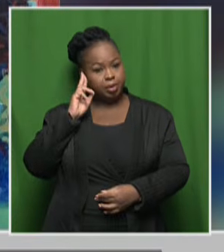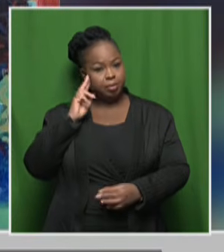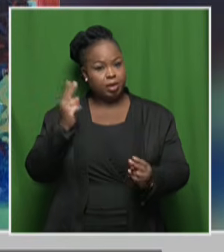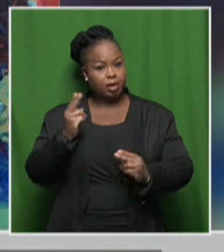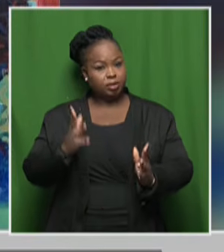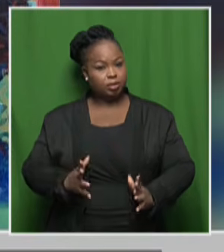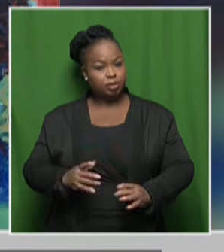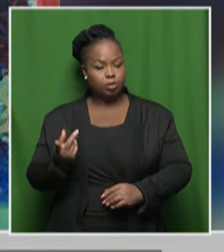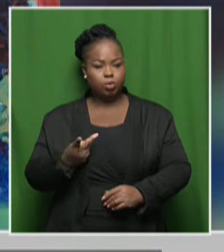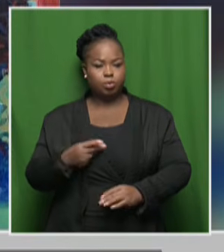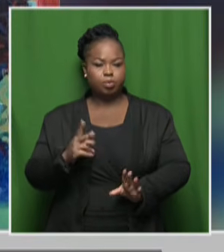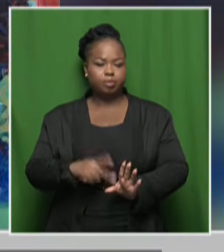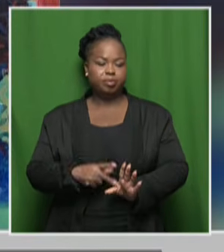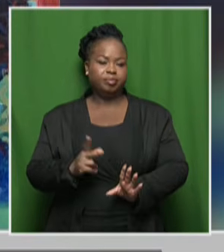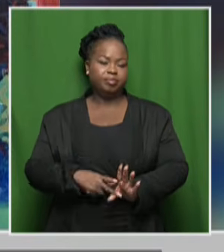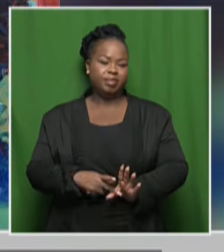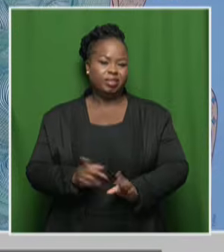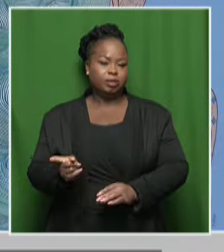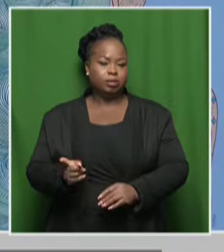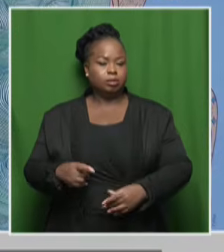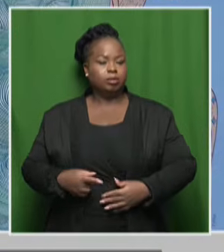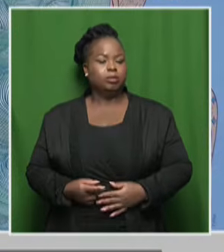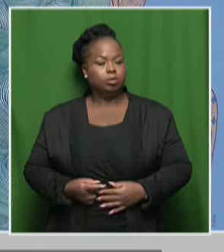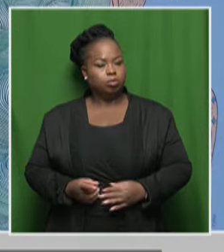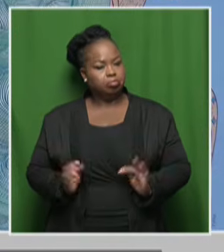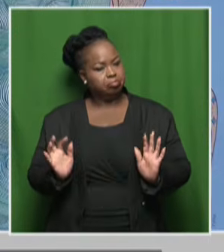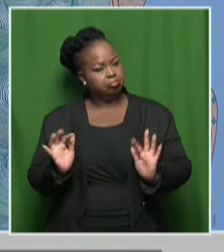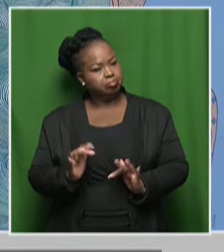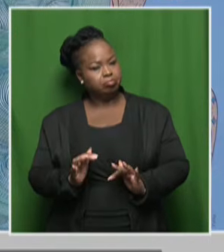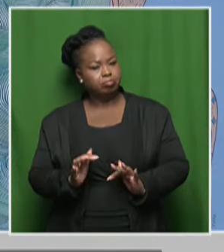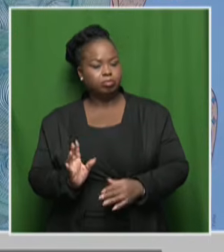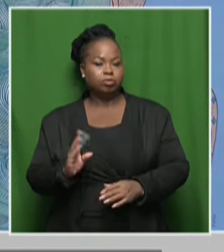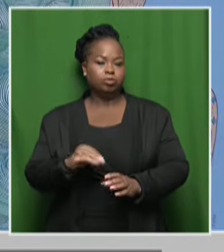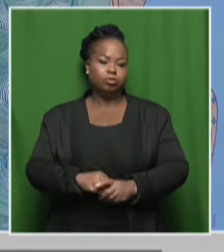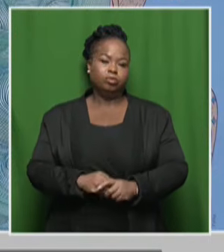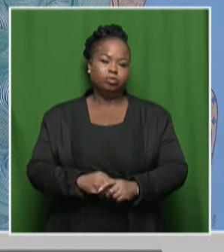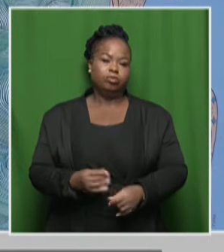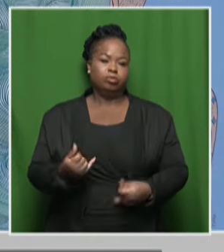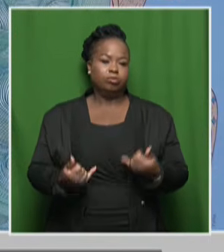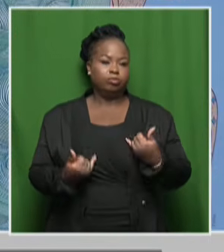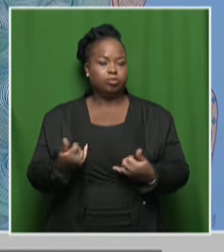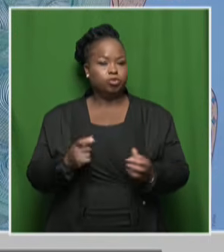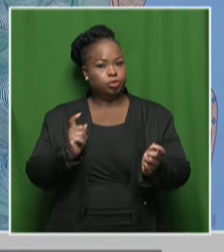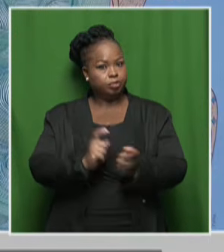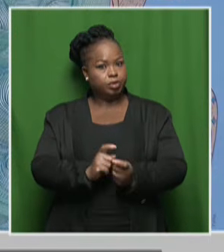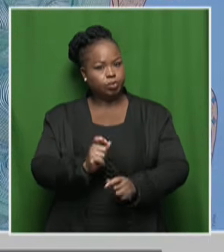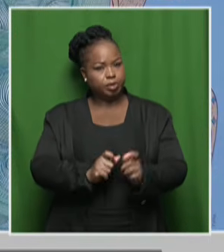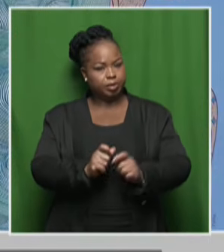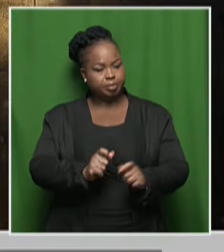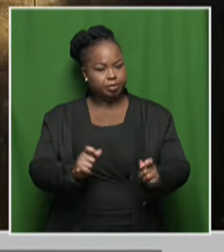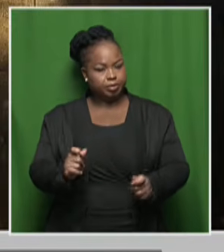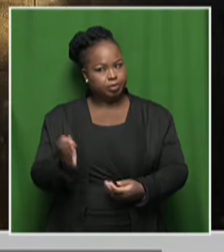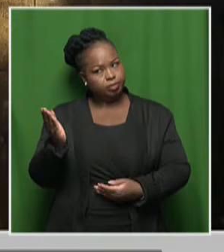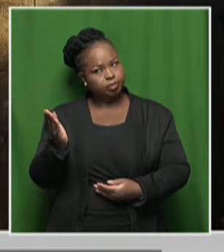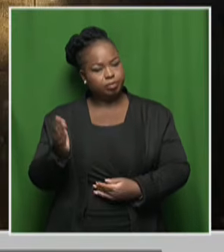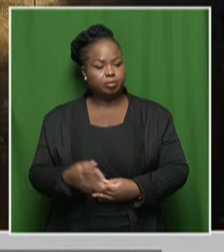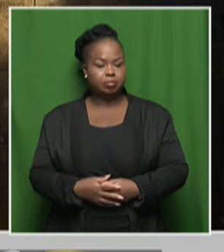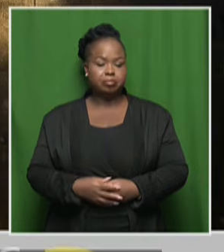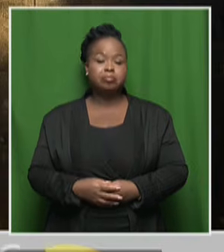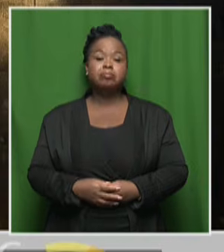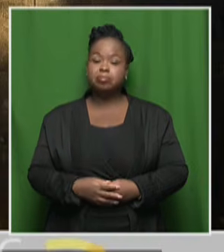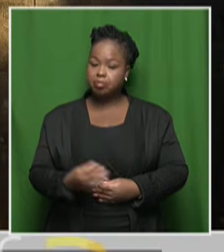also participating in the fair. They're coming and joining to meet with the audience, and that's a